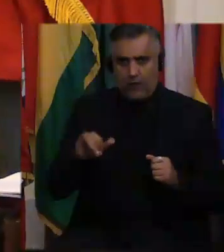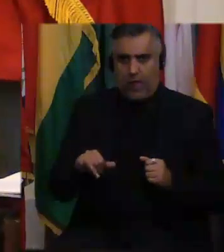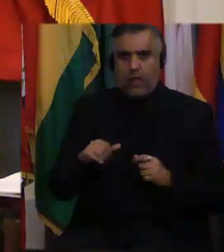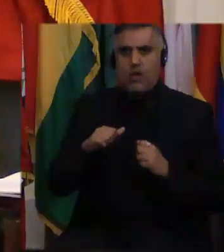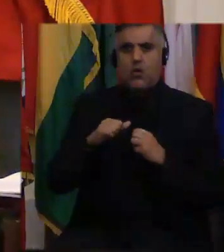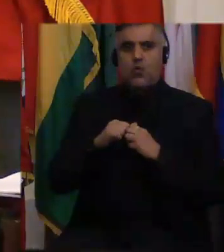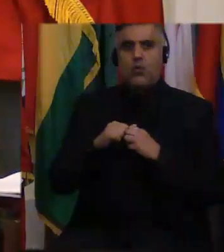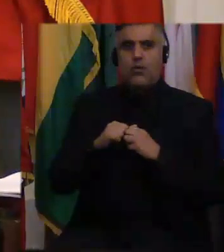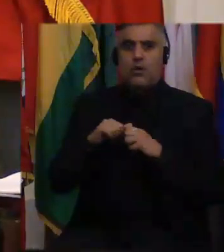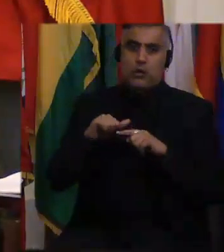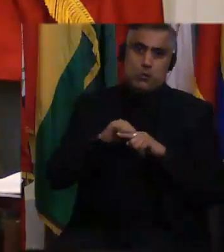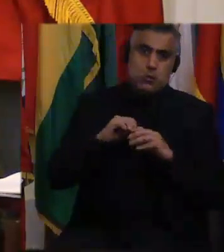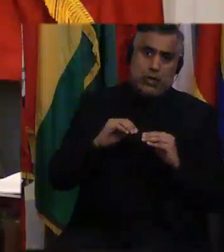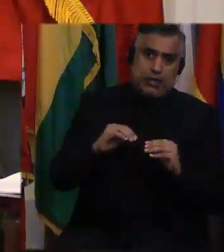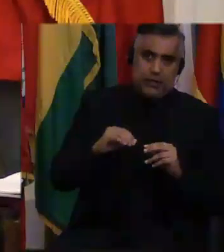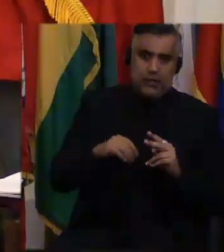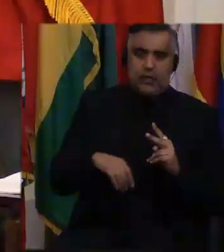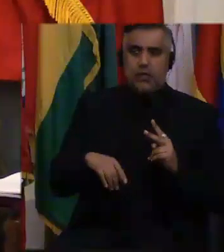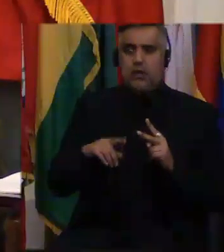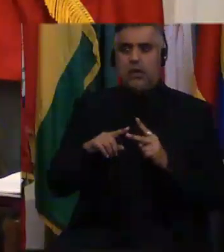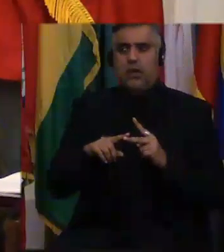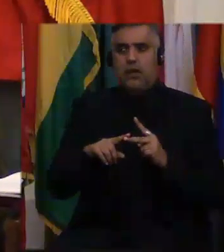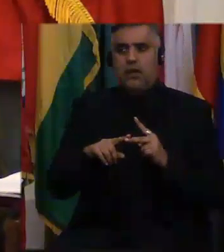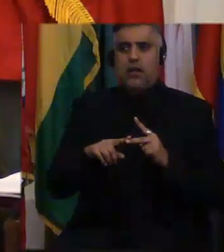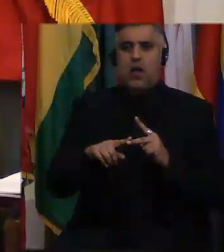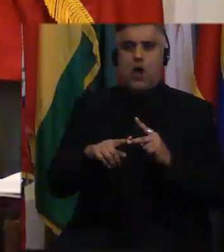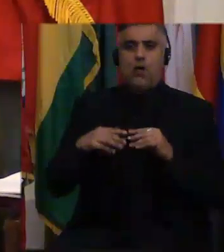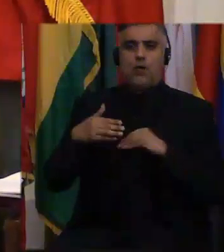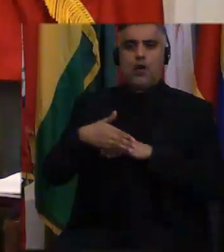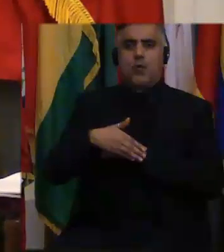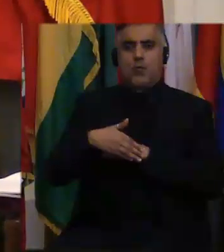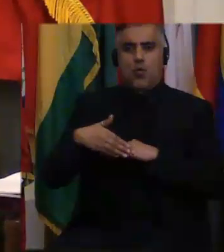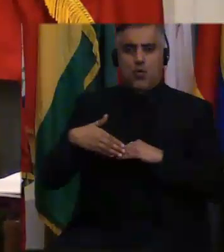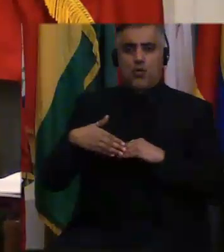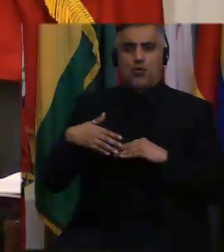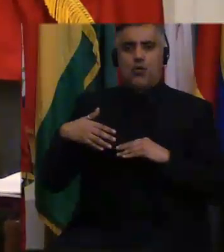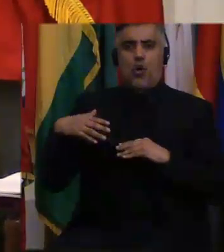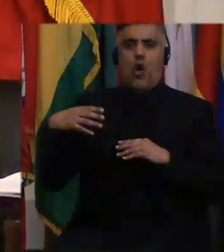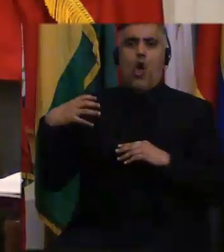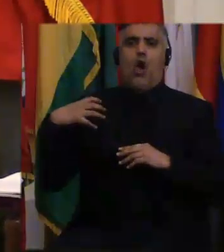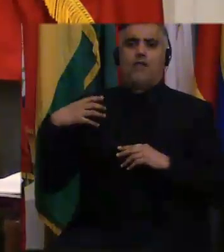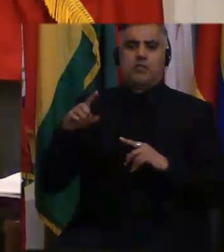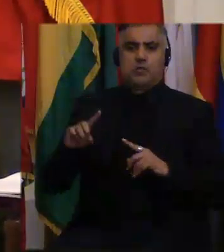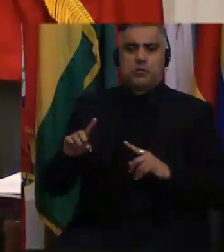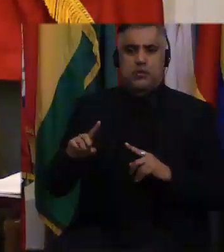con entrenamiento de los oficiales de fronteras. Es mucho más profundo el problema. Es un